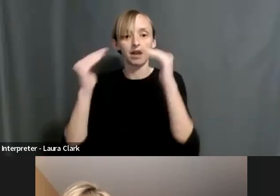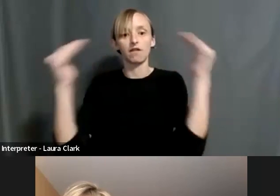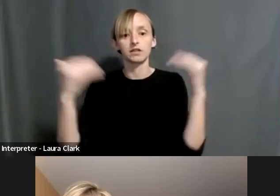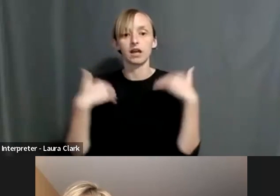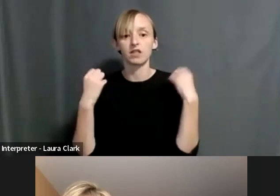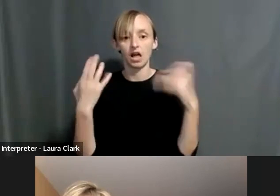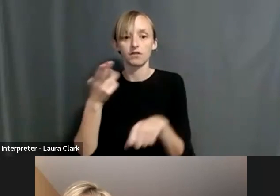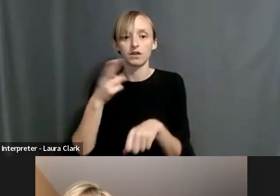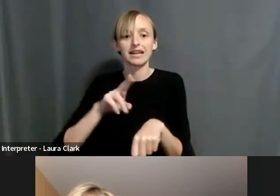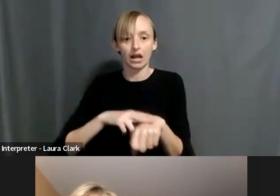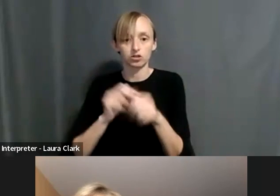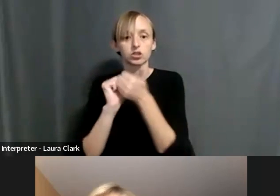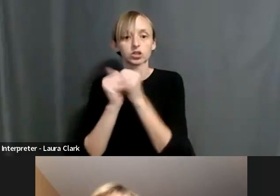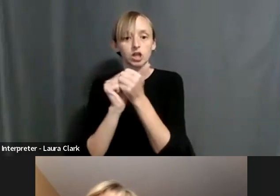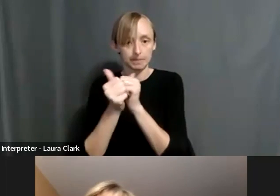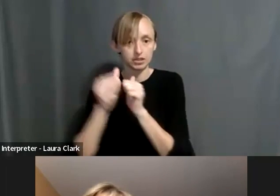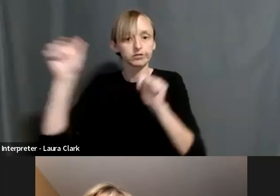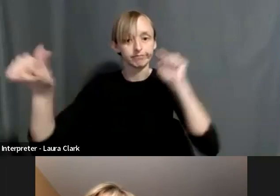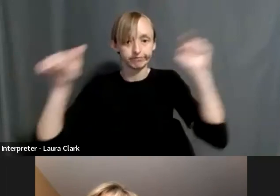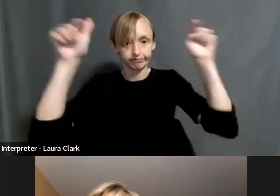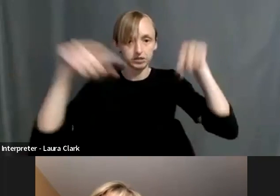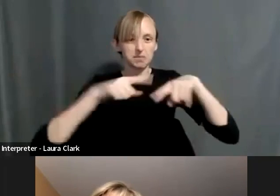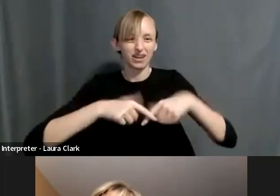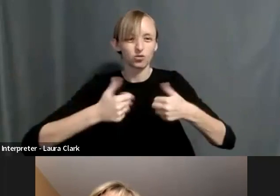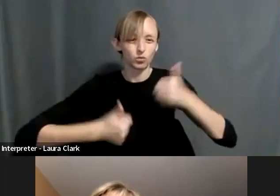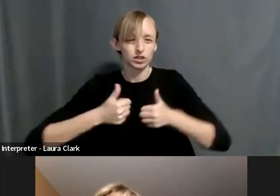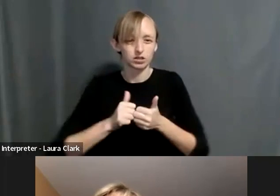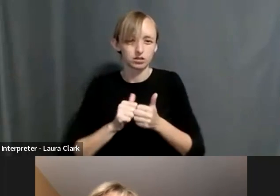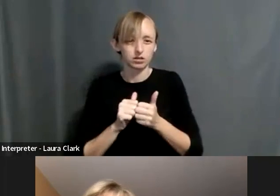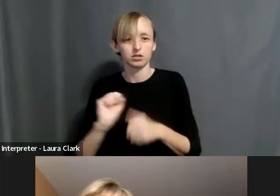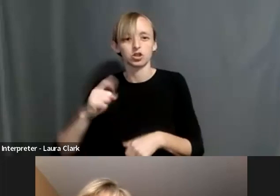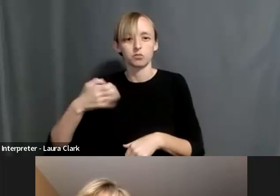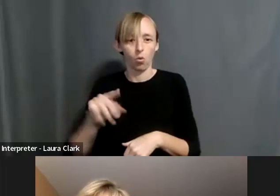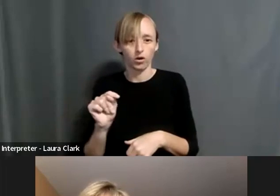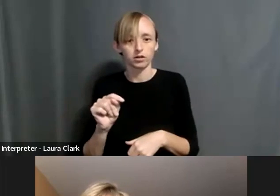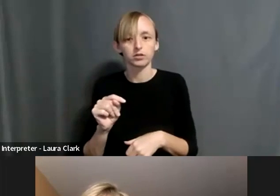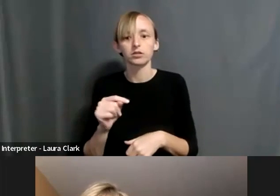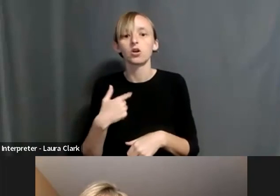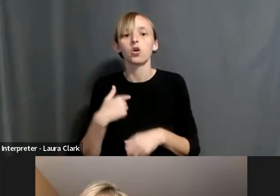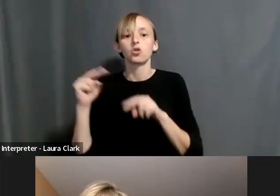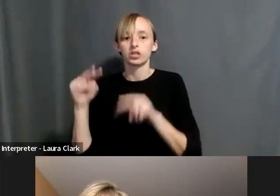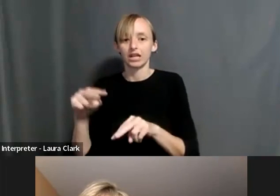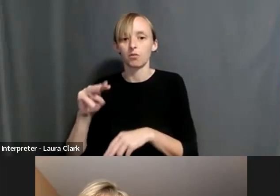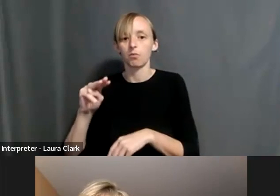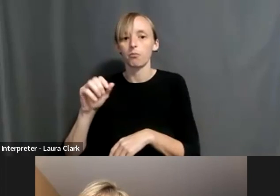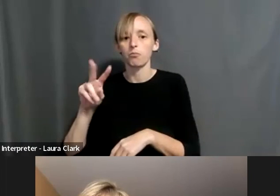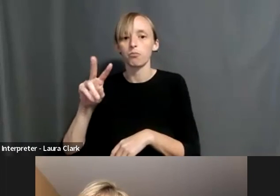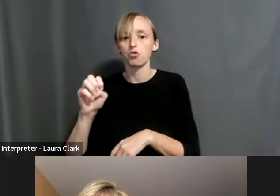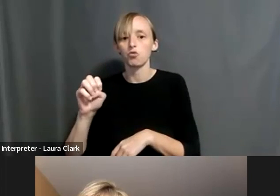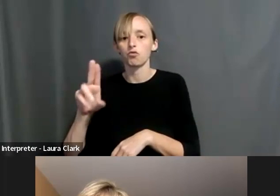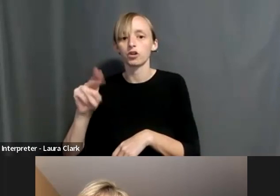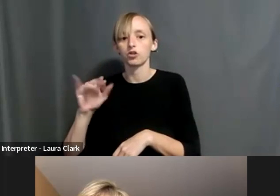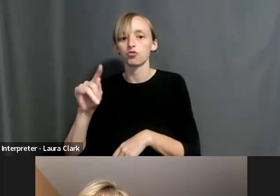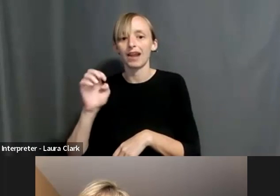national competitions, depending on the sport that you're looking for. I would say look at Move United as one of